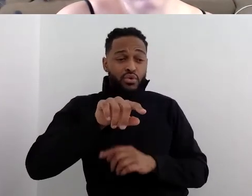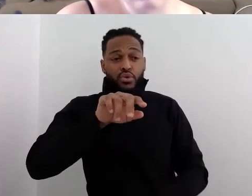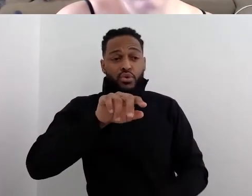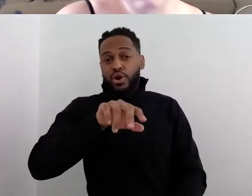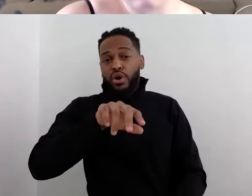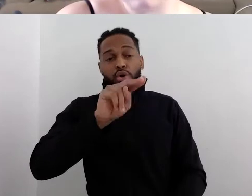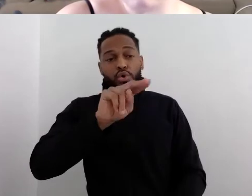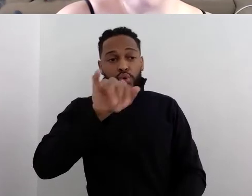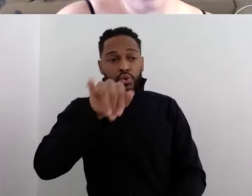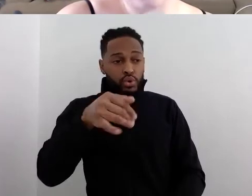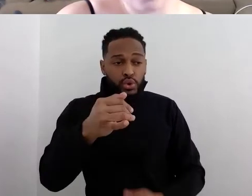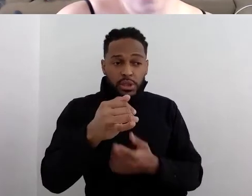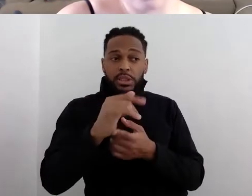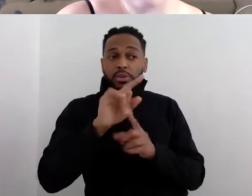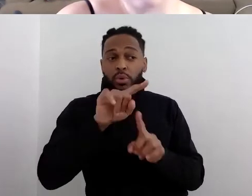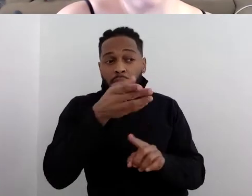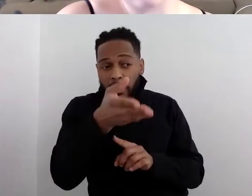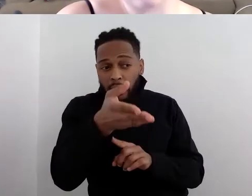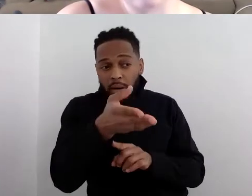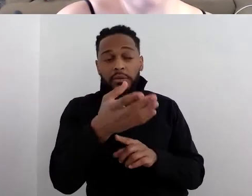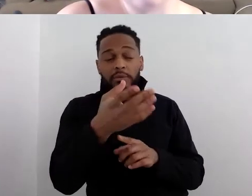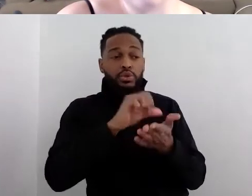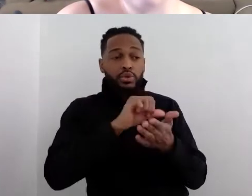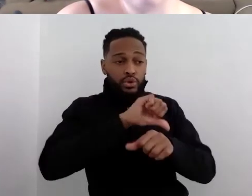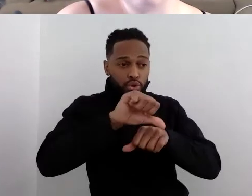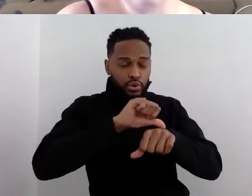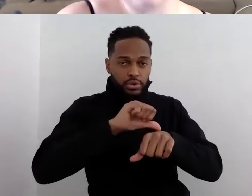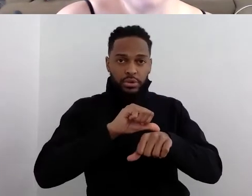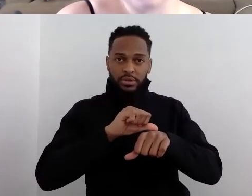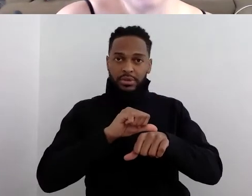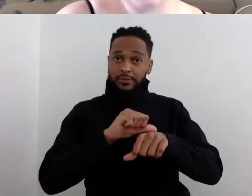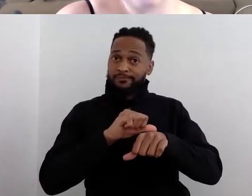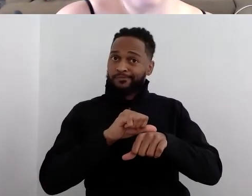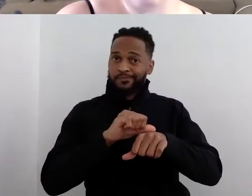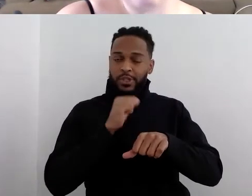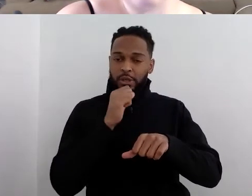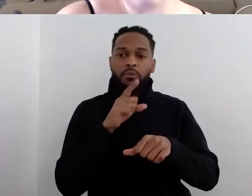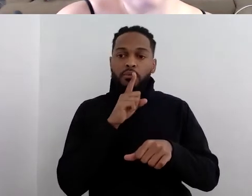to get that surgery done. So they really were only taking people that were like